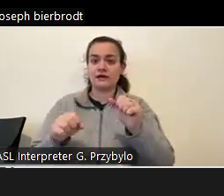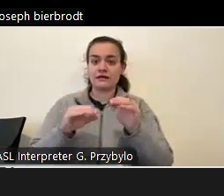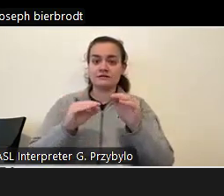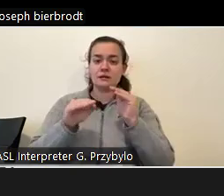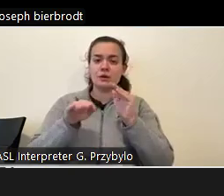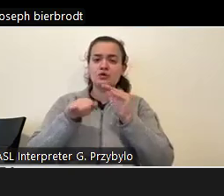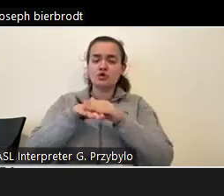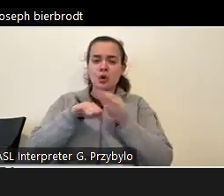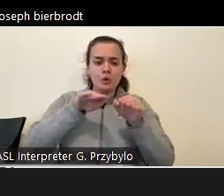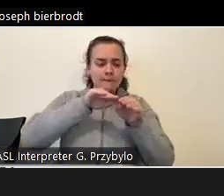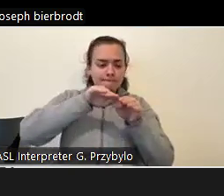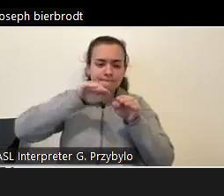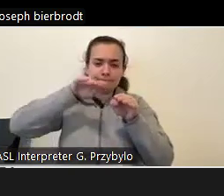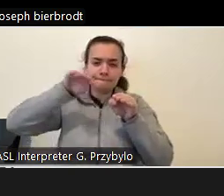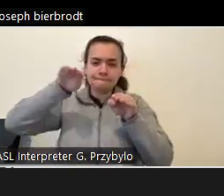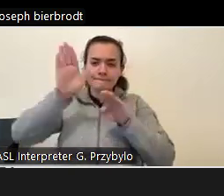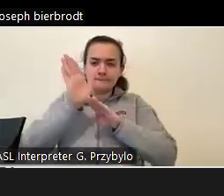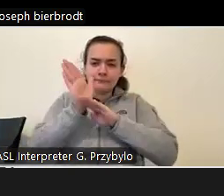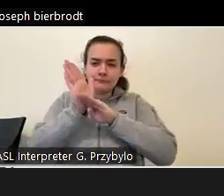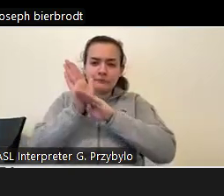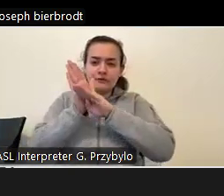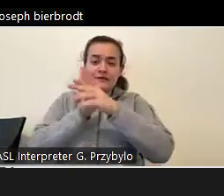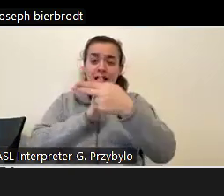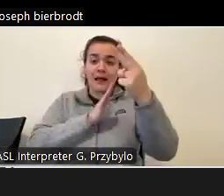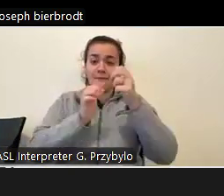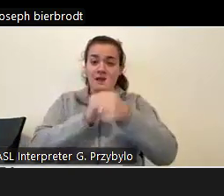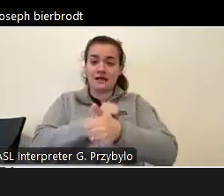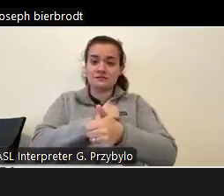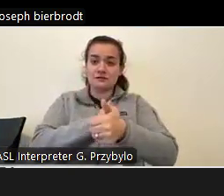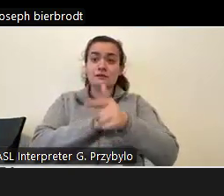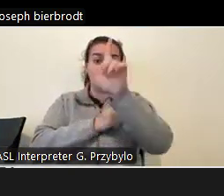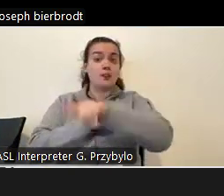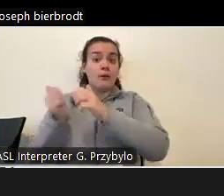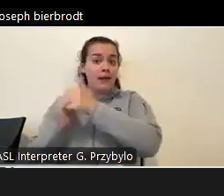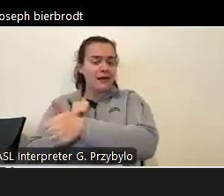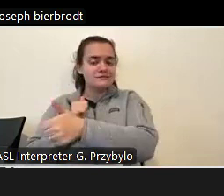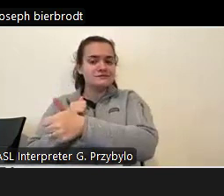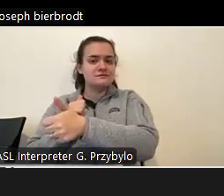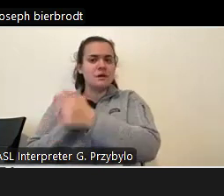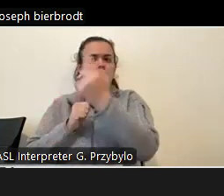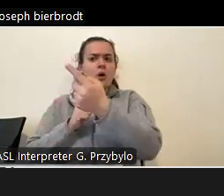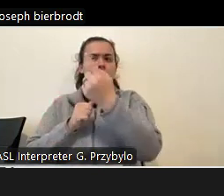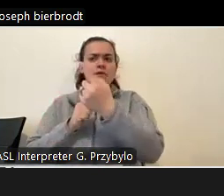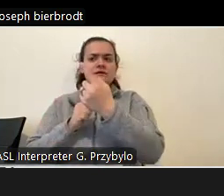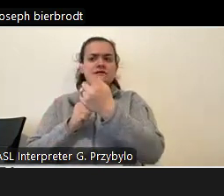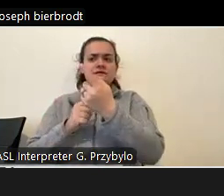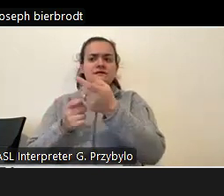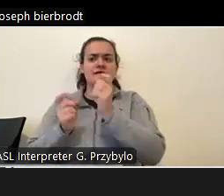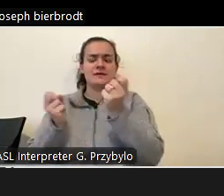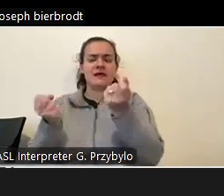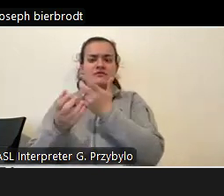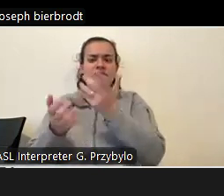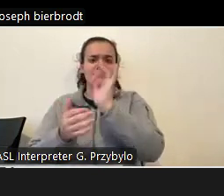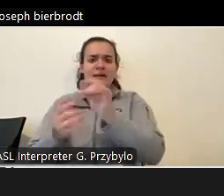gradual increase of the high pass filter. Of course, the low pass filter is always giving me everything at that